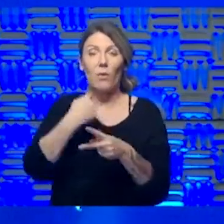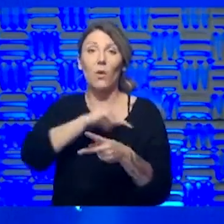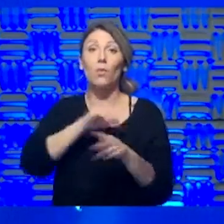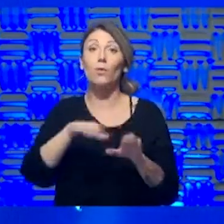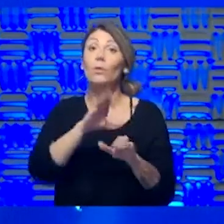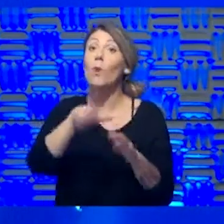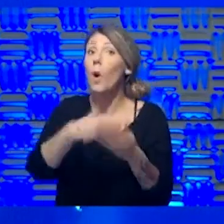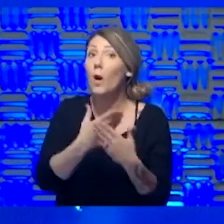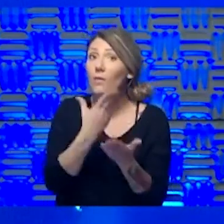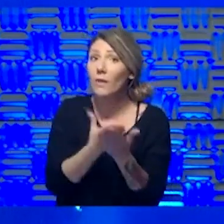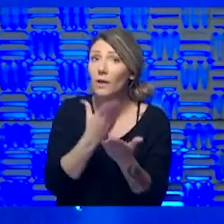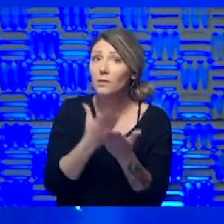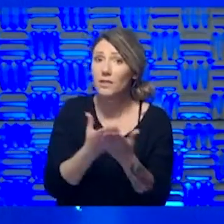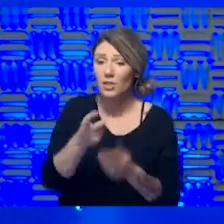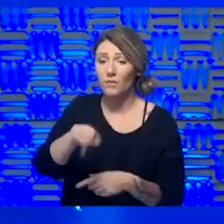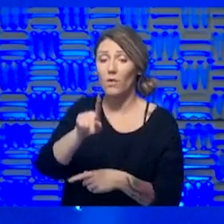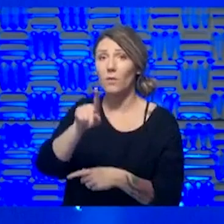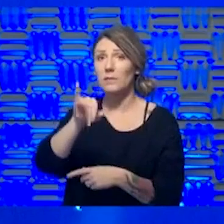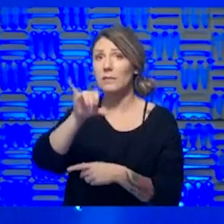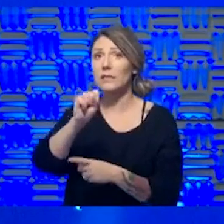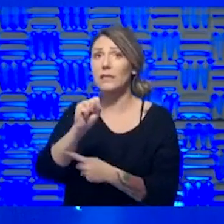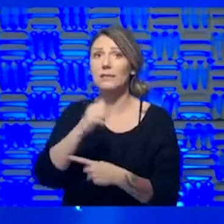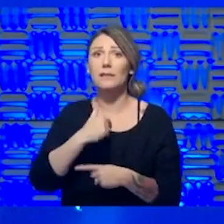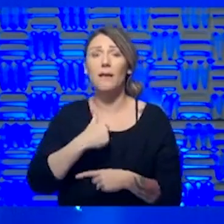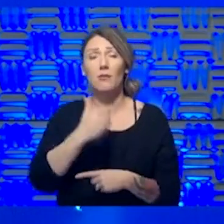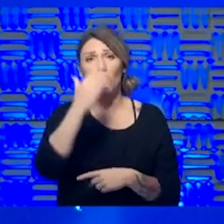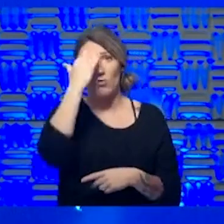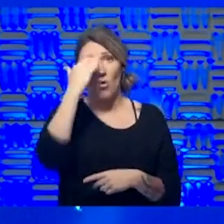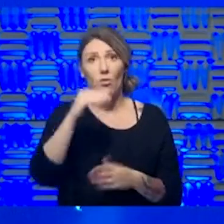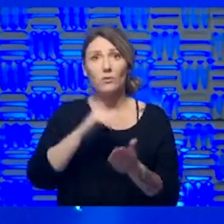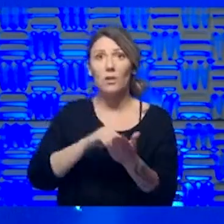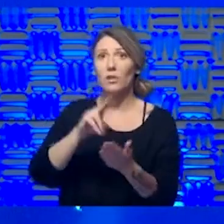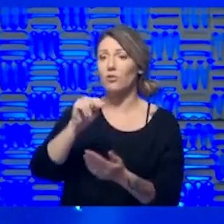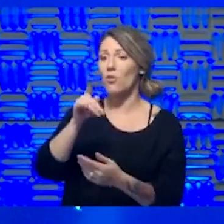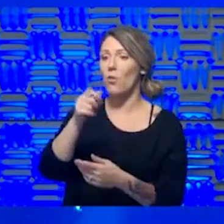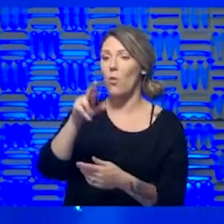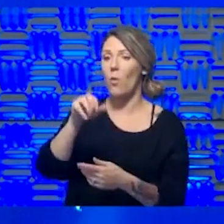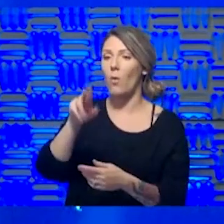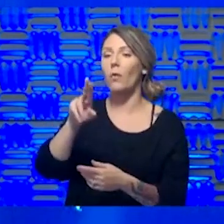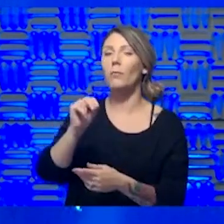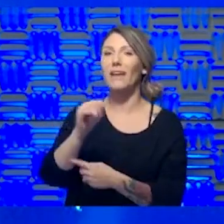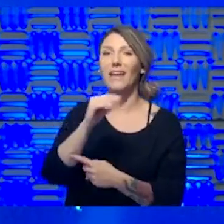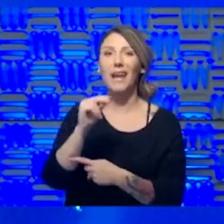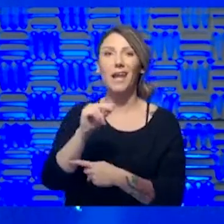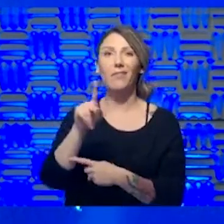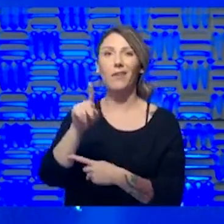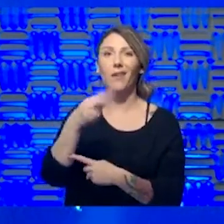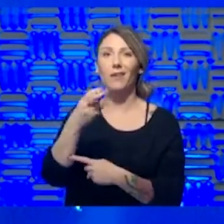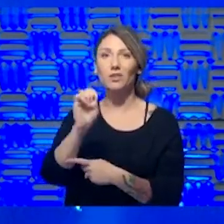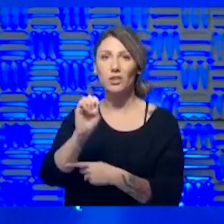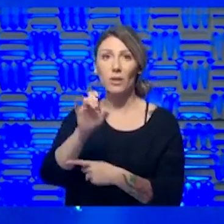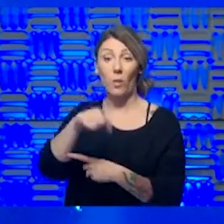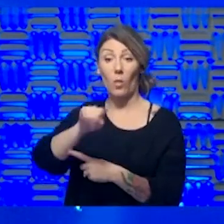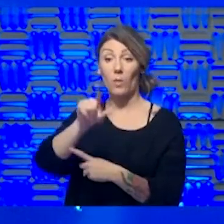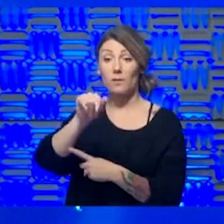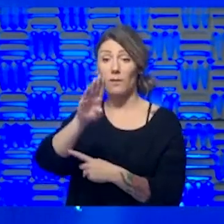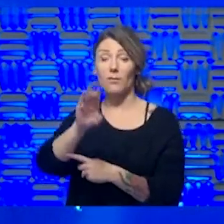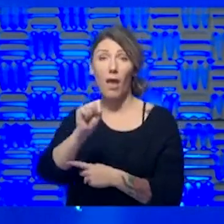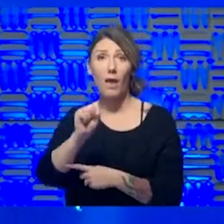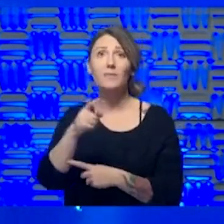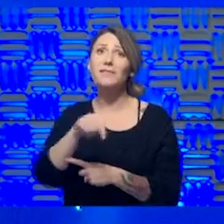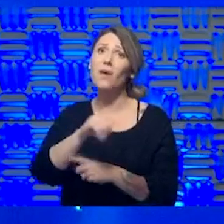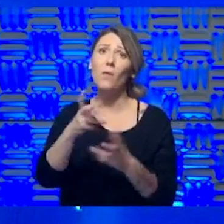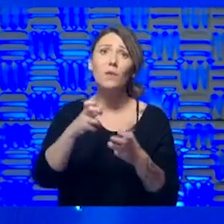of those testing kits, and I know that Dr. Norman and the KDHE labs are doing exactly that. They do want to figure out the role of